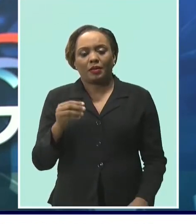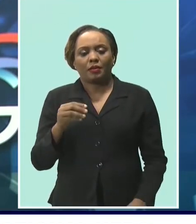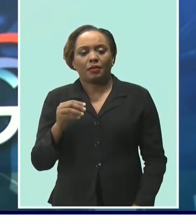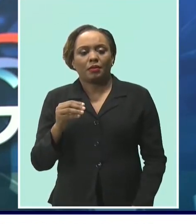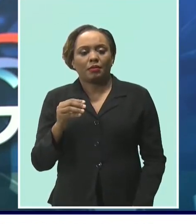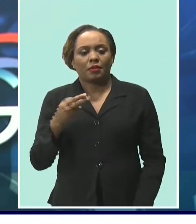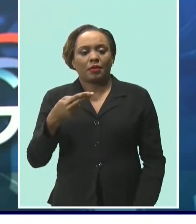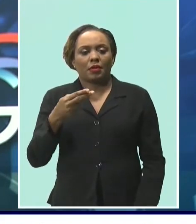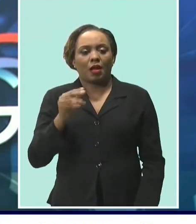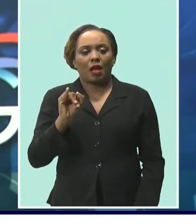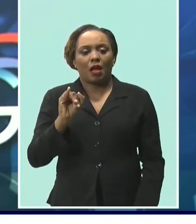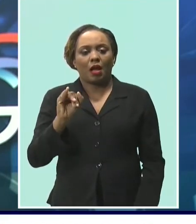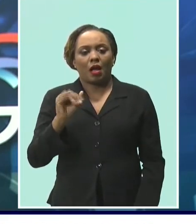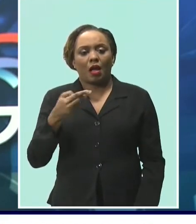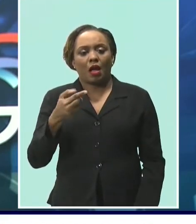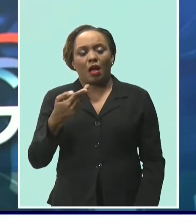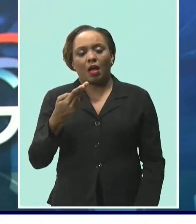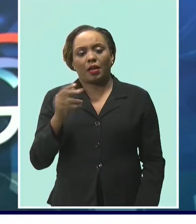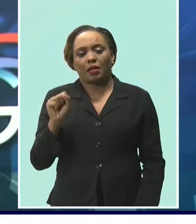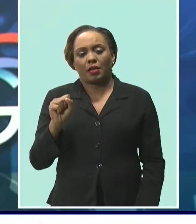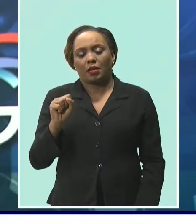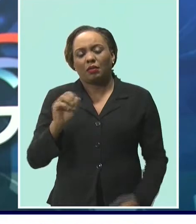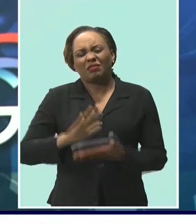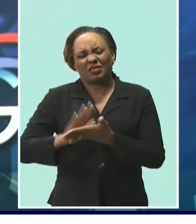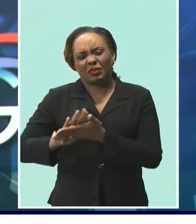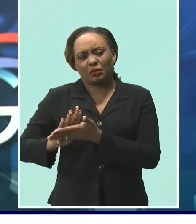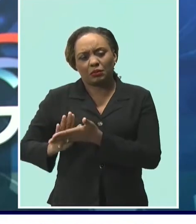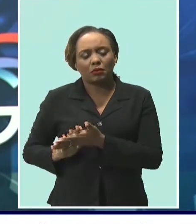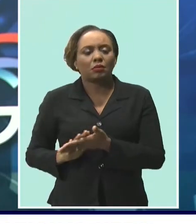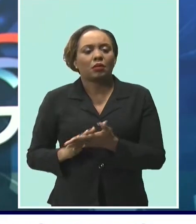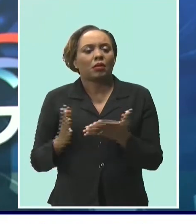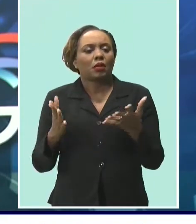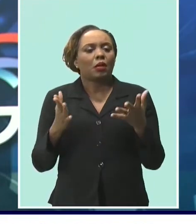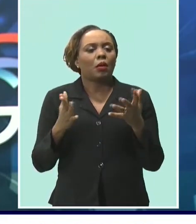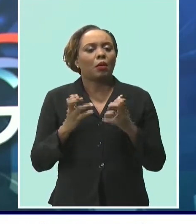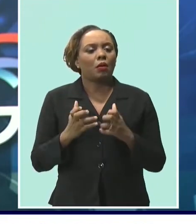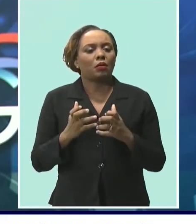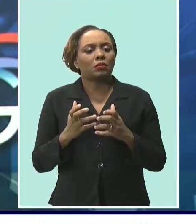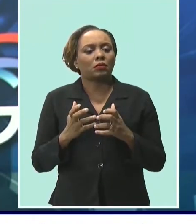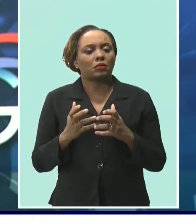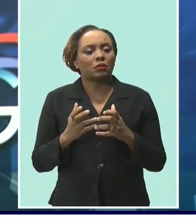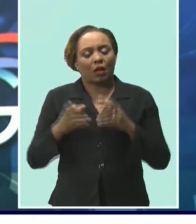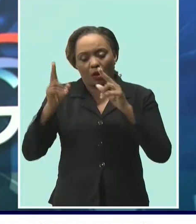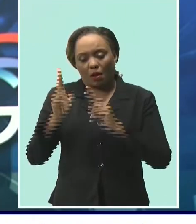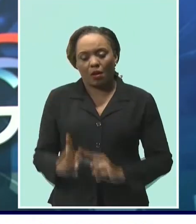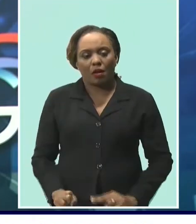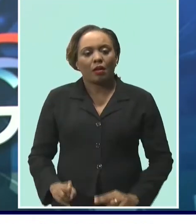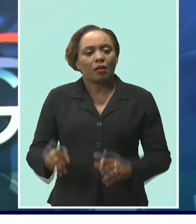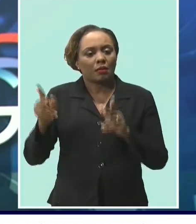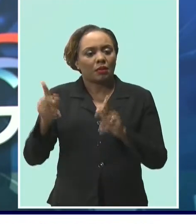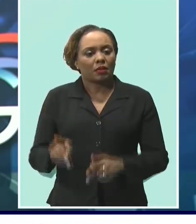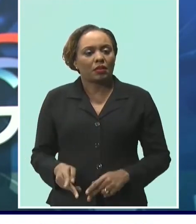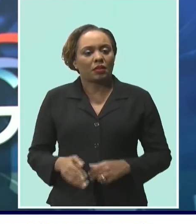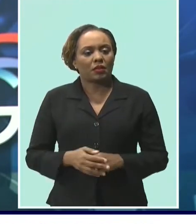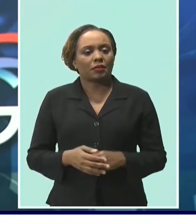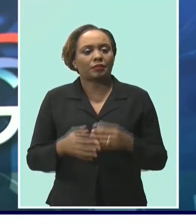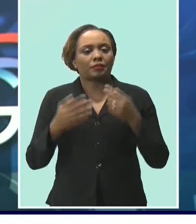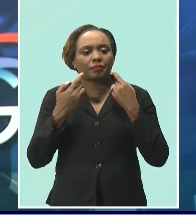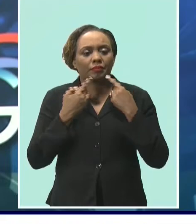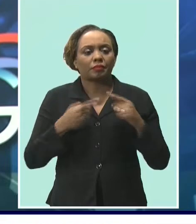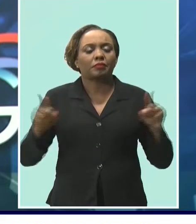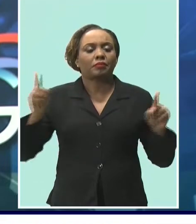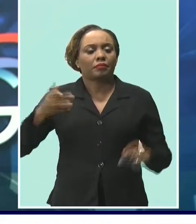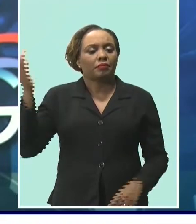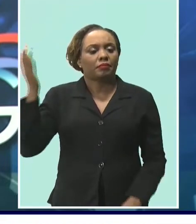the call will formally be made in a book examining Lynch's legacy. He made the announcement during the 27th annual Louis A. Lynch